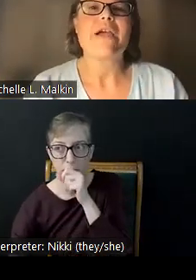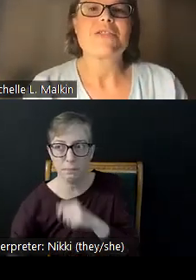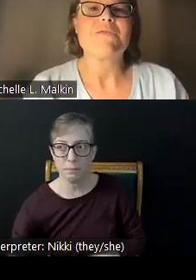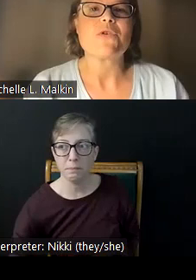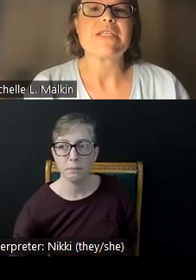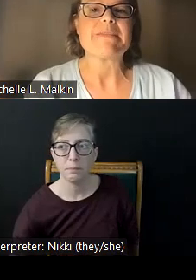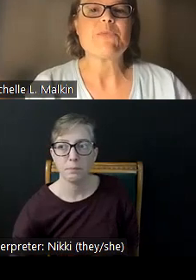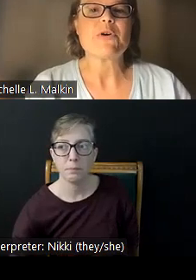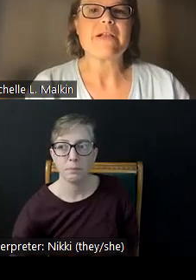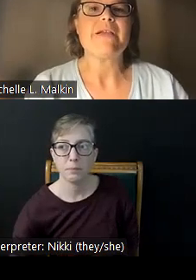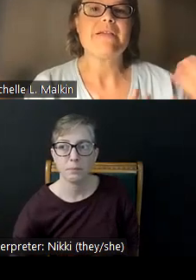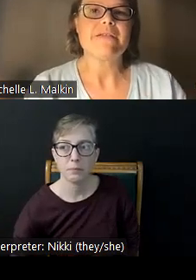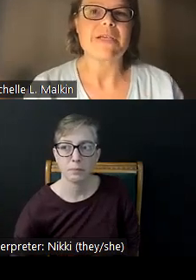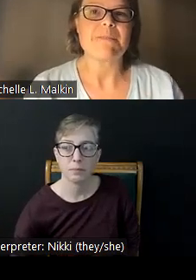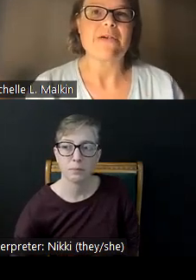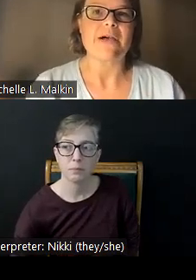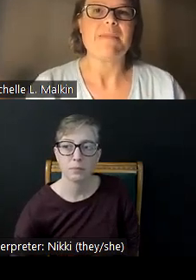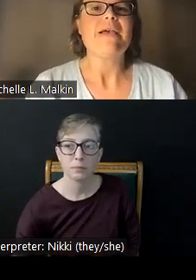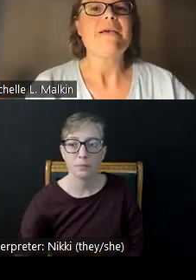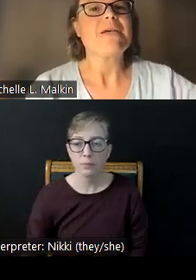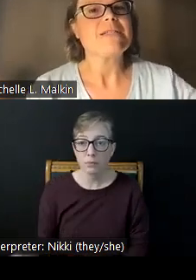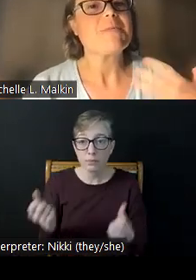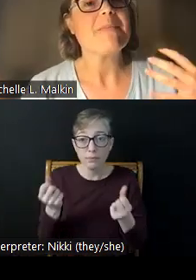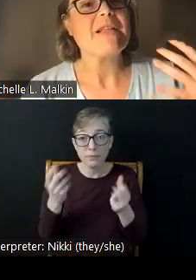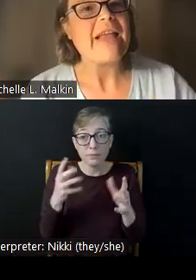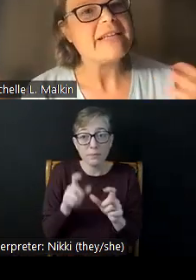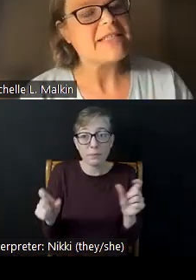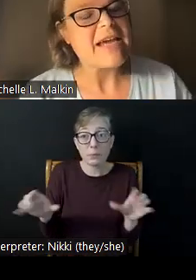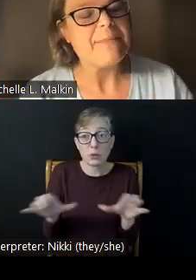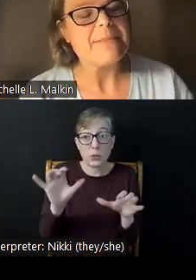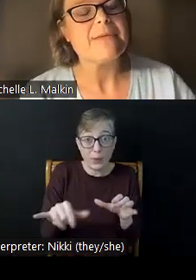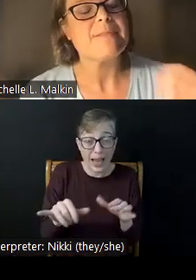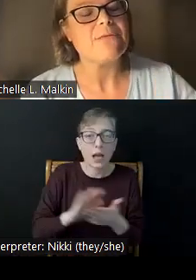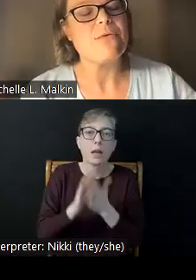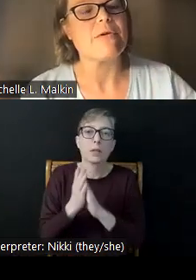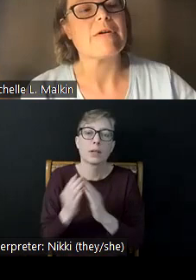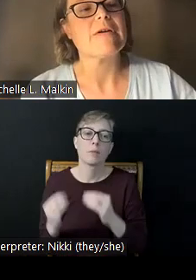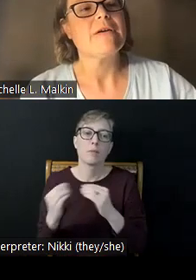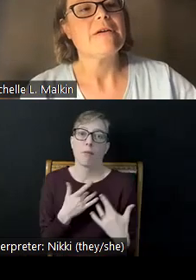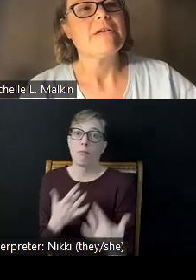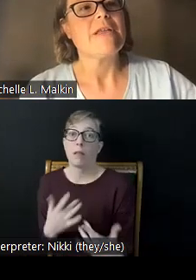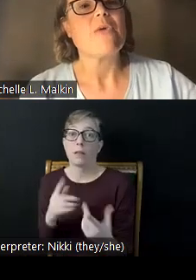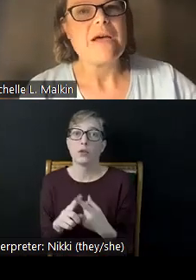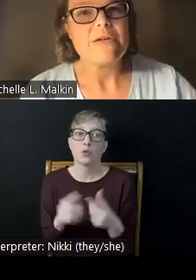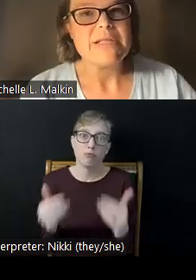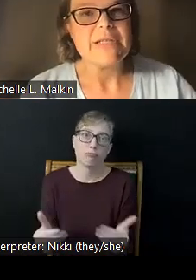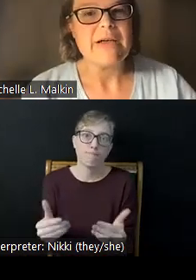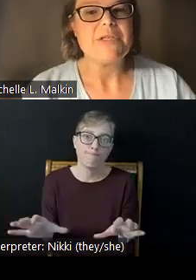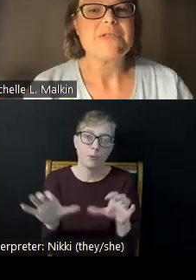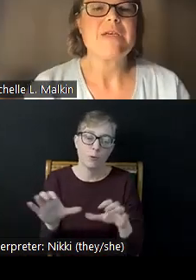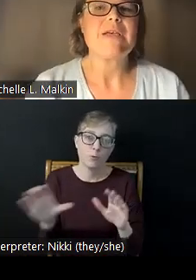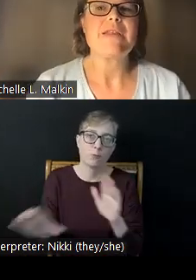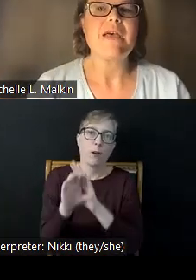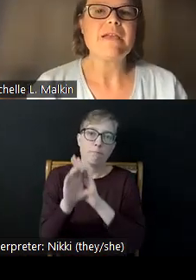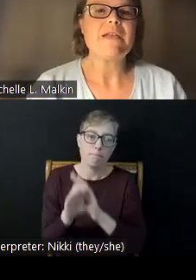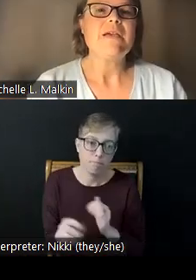then they're actually 4 times more likely to commit a crime, because it's probably the last step before they run out of those legal